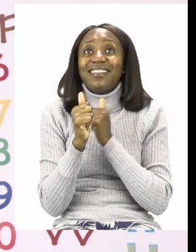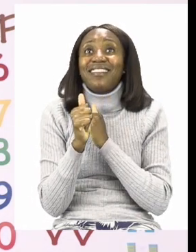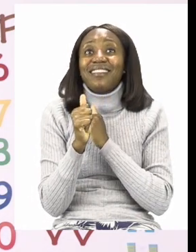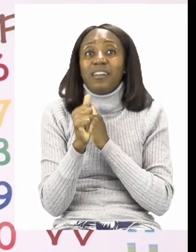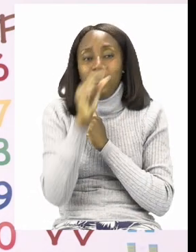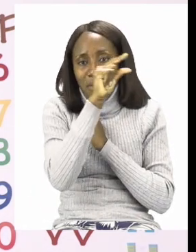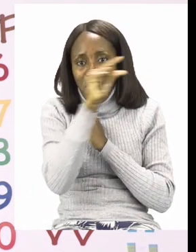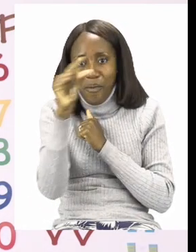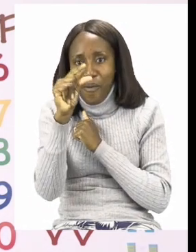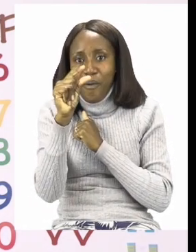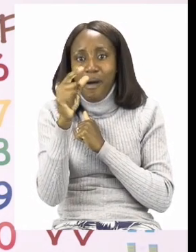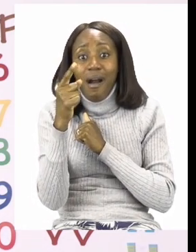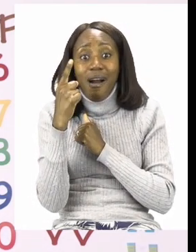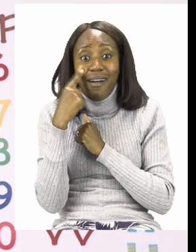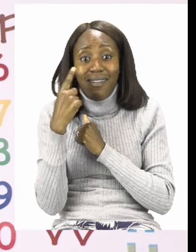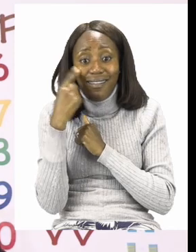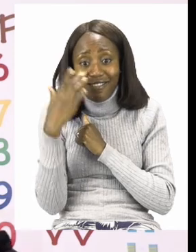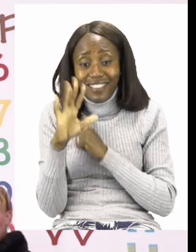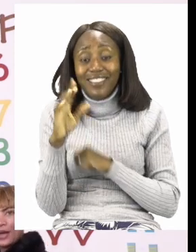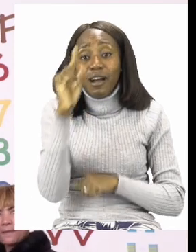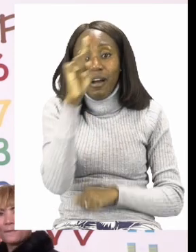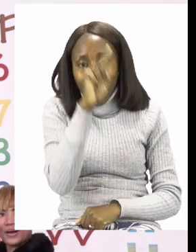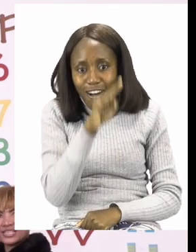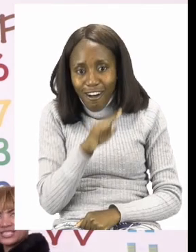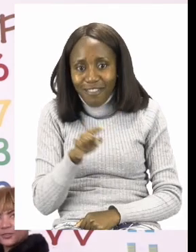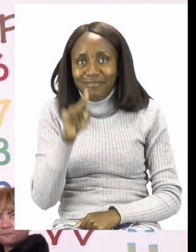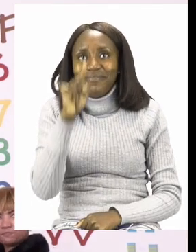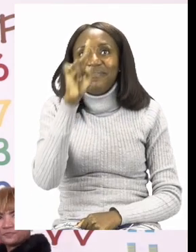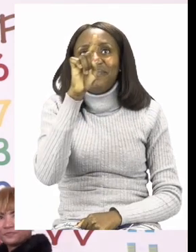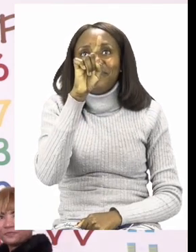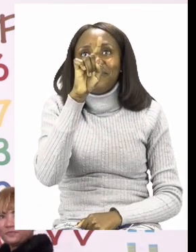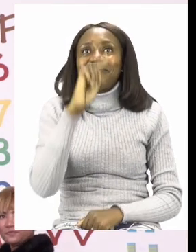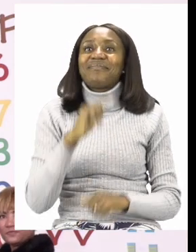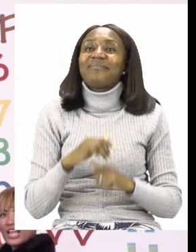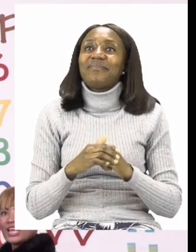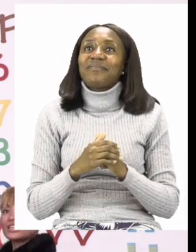word well in the puzzle.